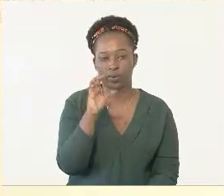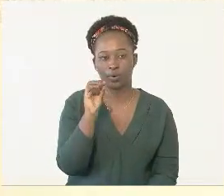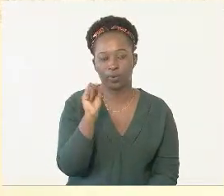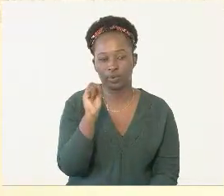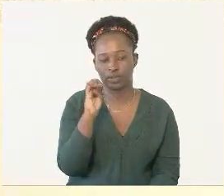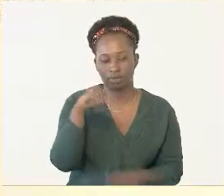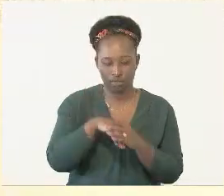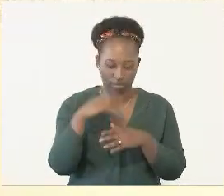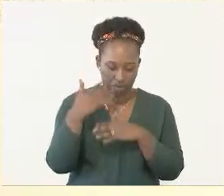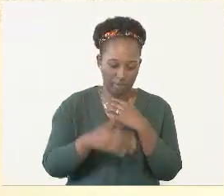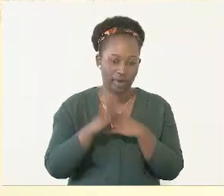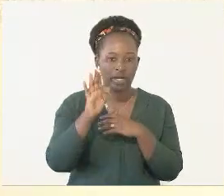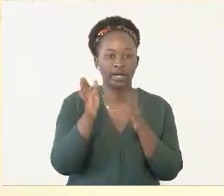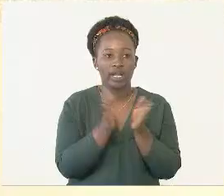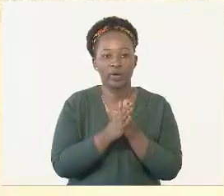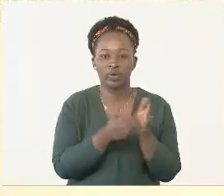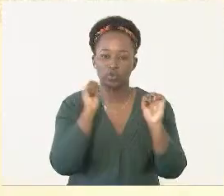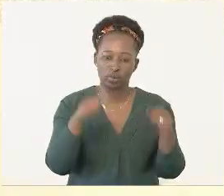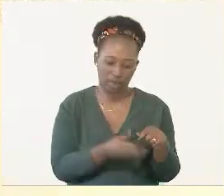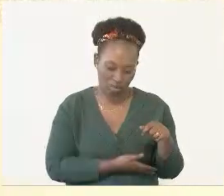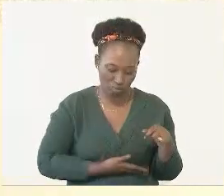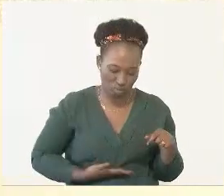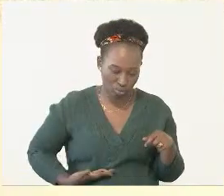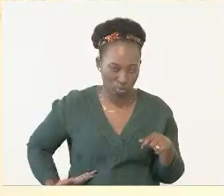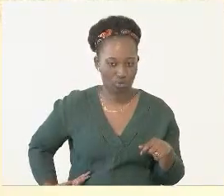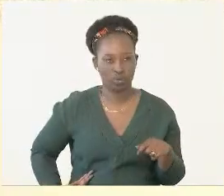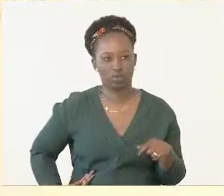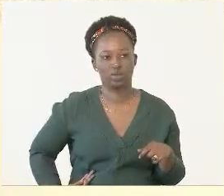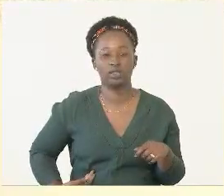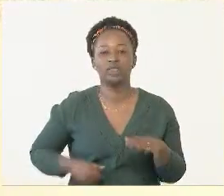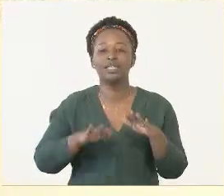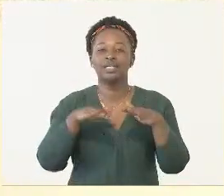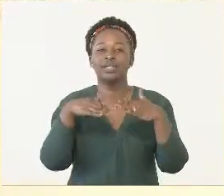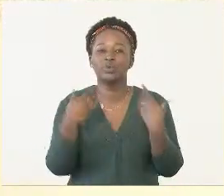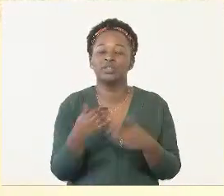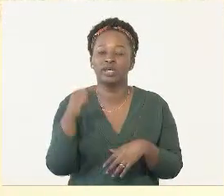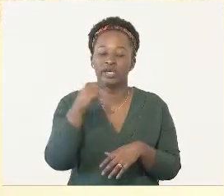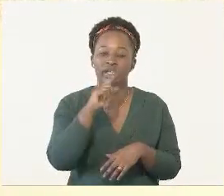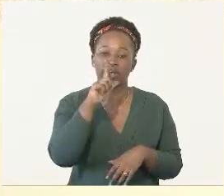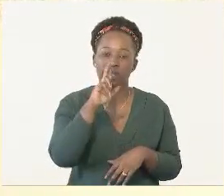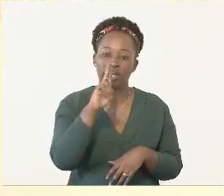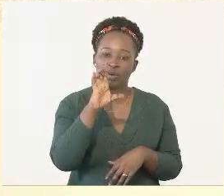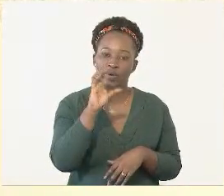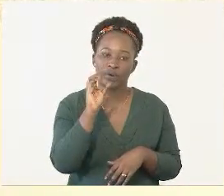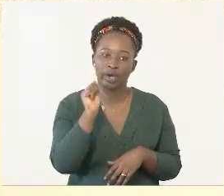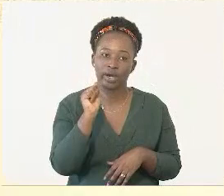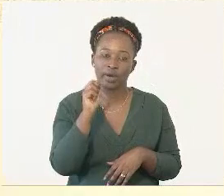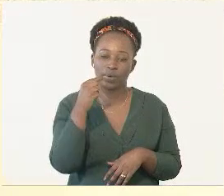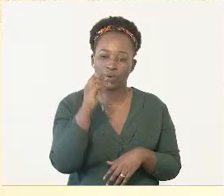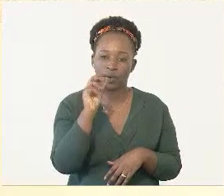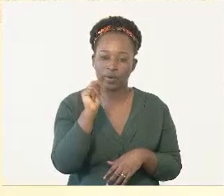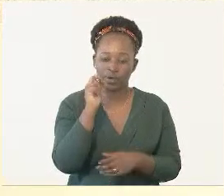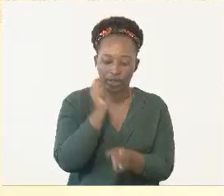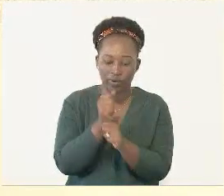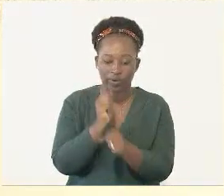else, there is a time of starvation, less glucose in the blood. How does the glycagon do in order to increase the glucose level